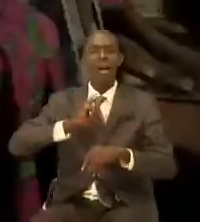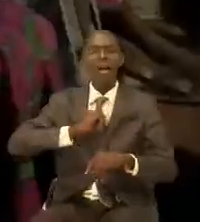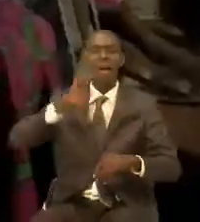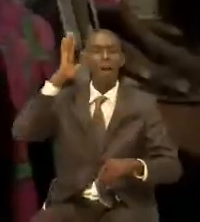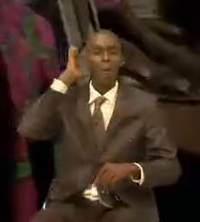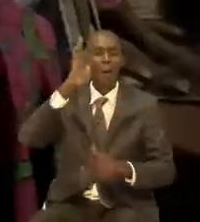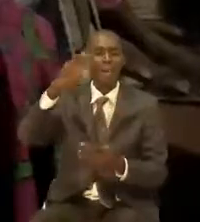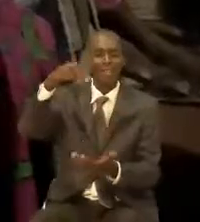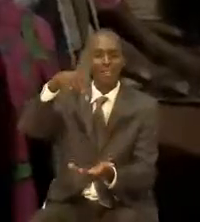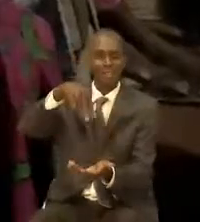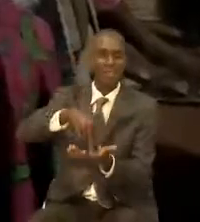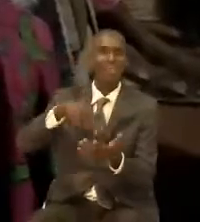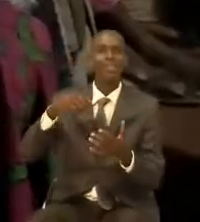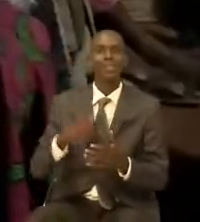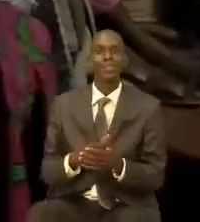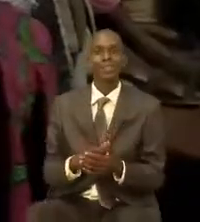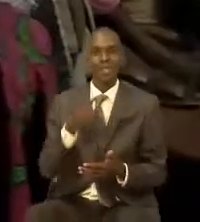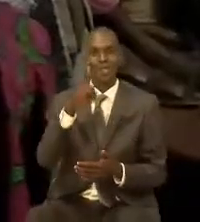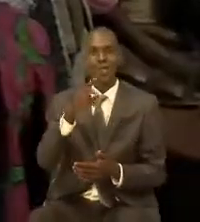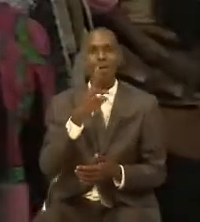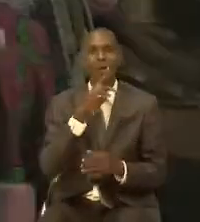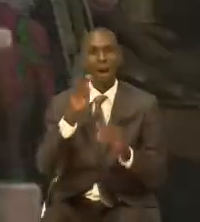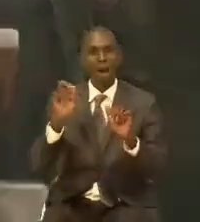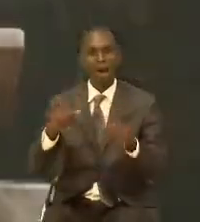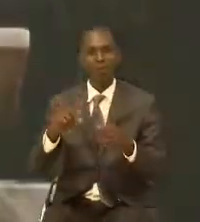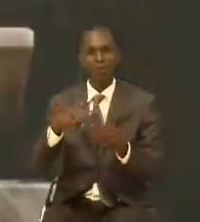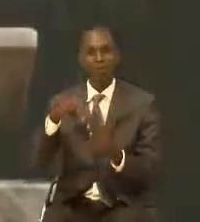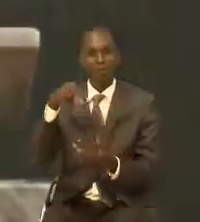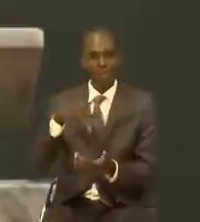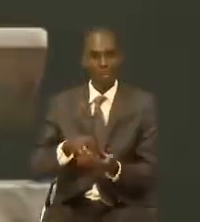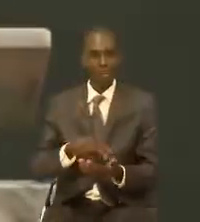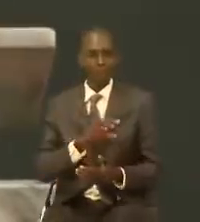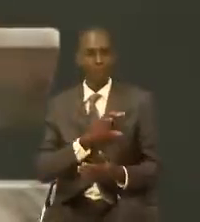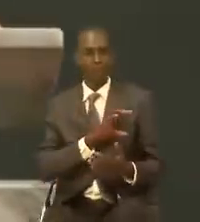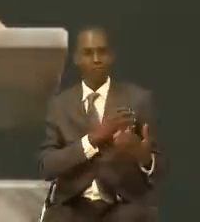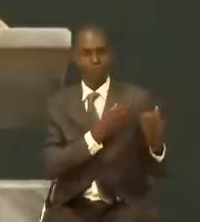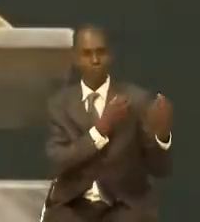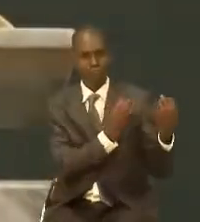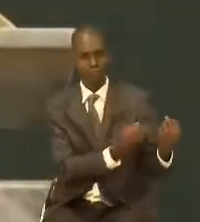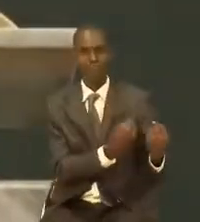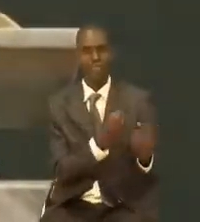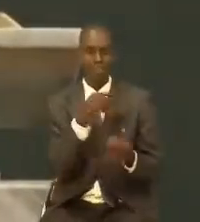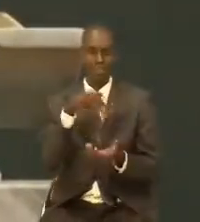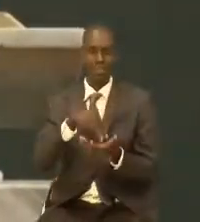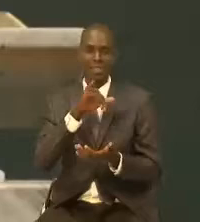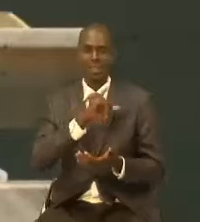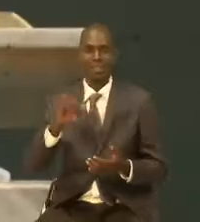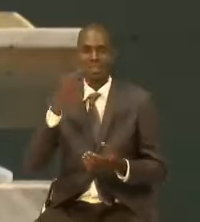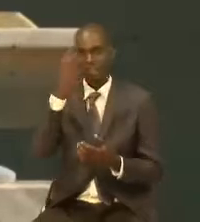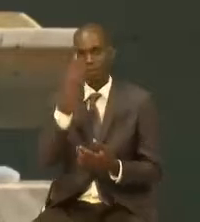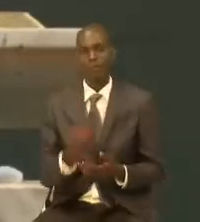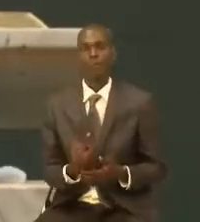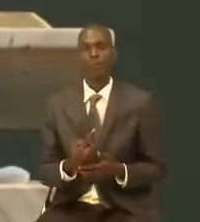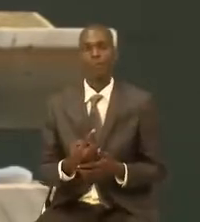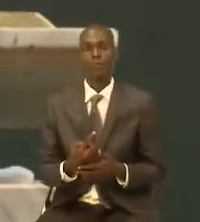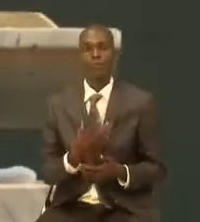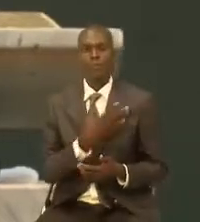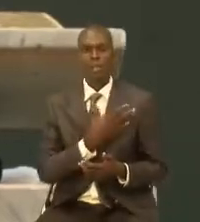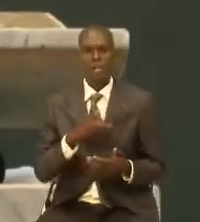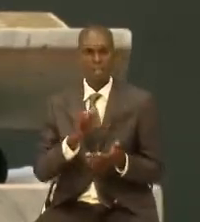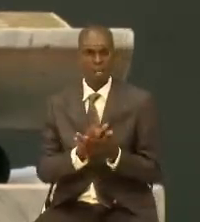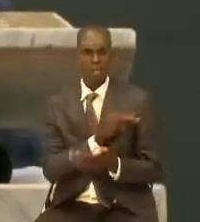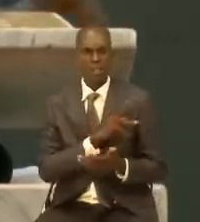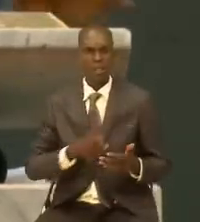you are able to stand courageously standing alone and suddenly kagnessa was angry the